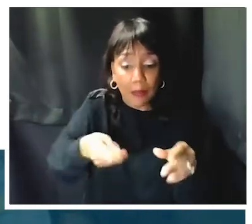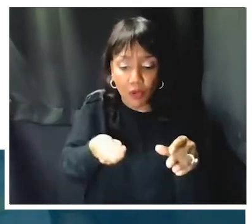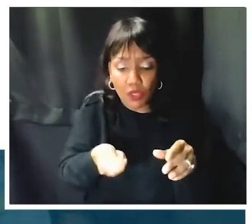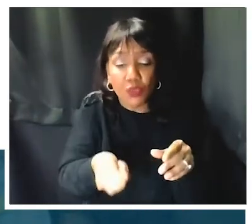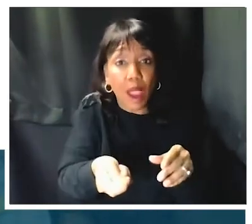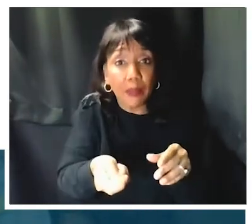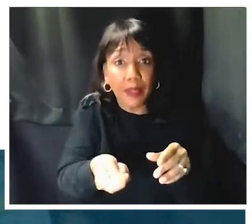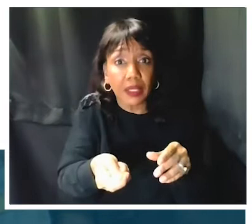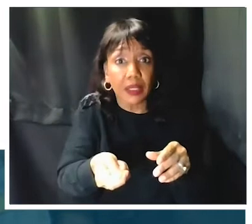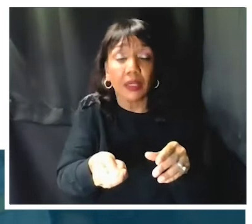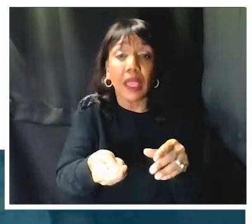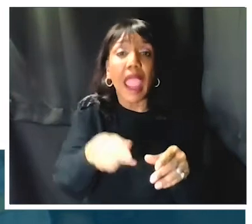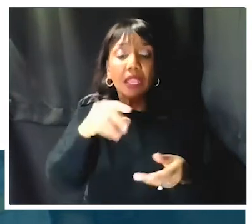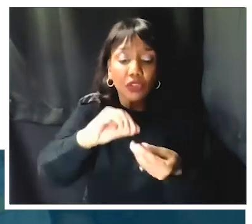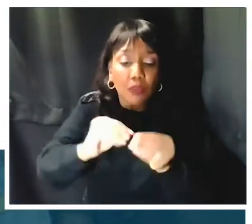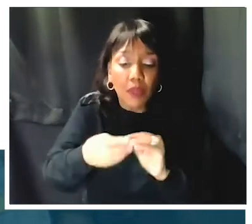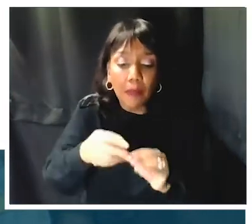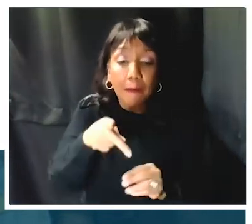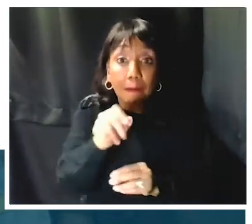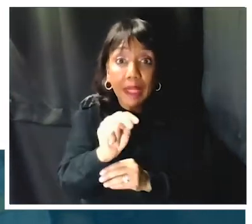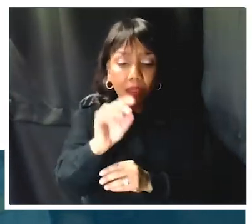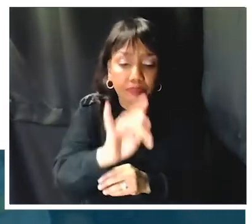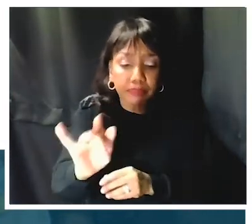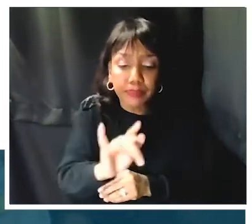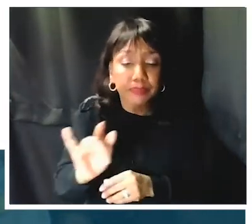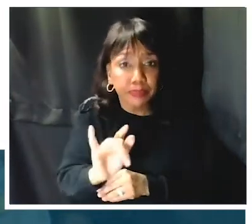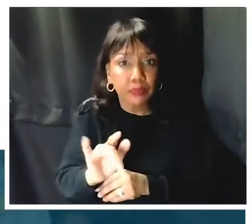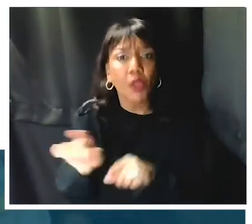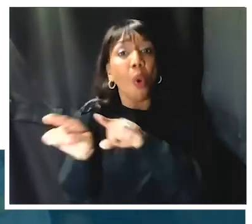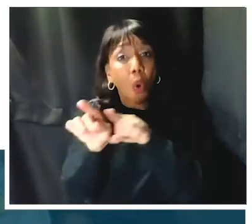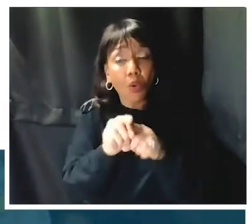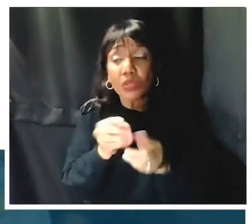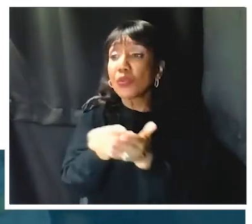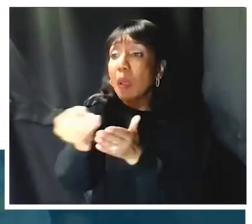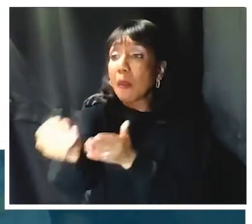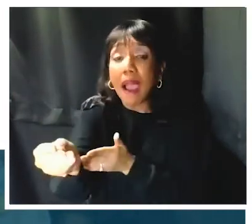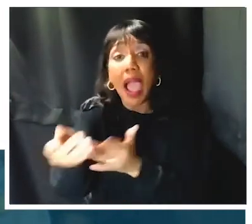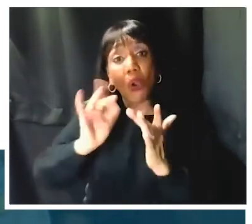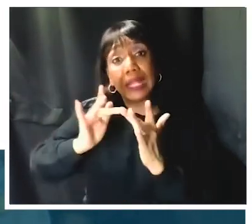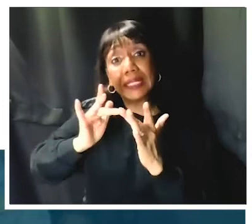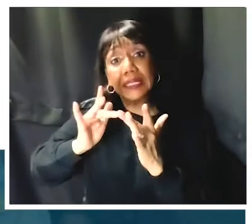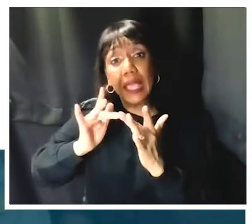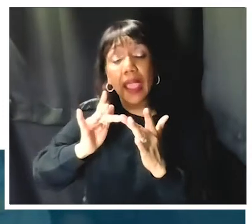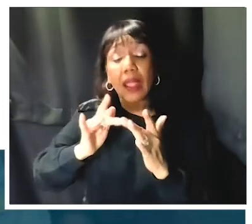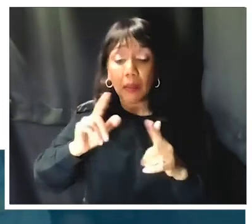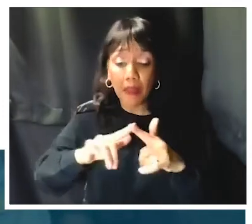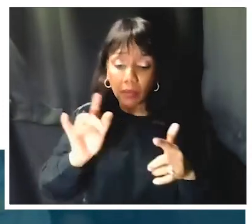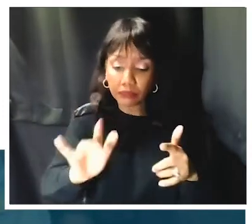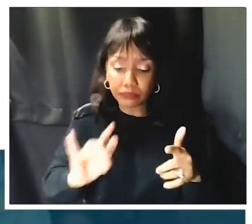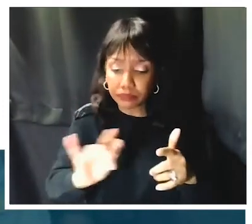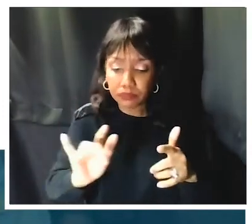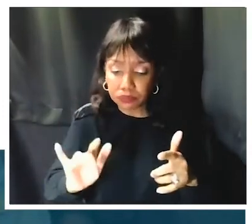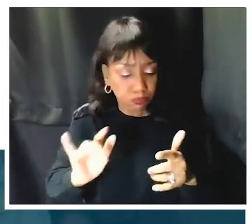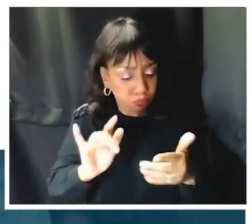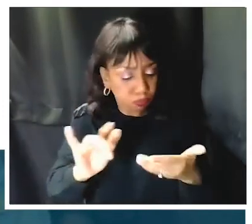or inserting your PIN. You can also pay for purchases online by typing in the numbers on the